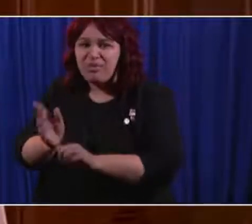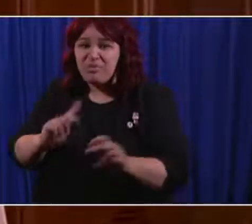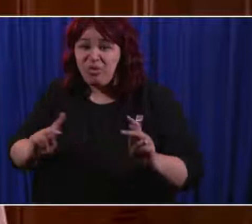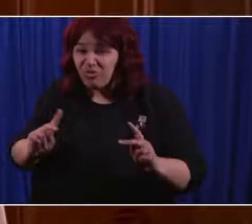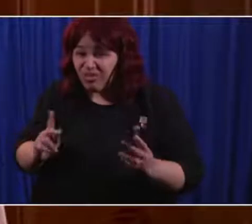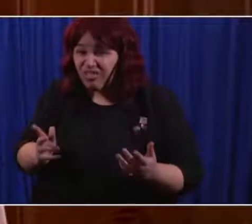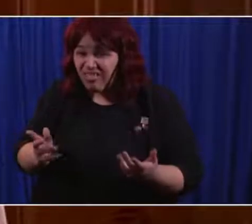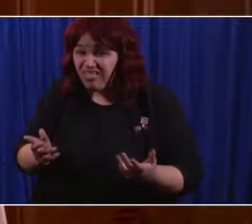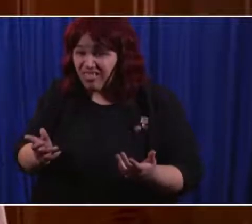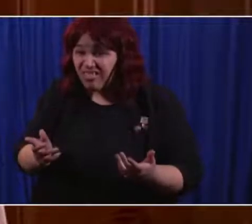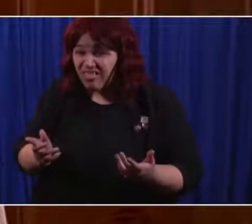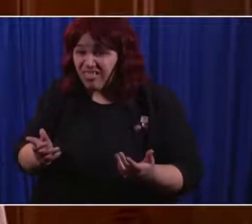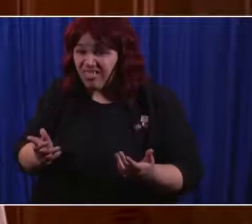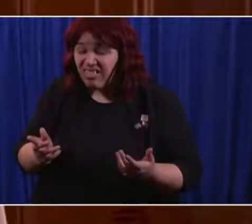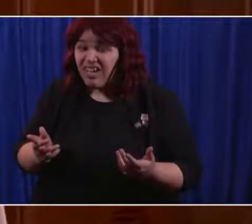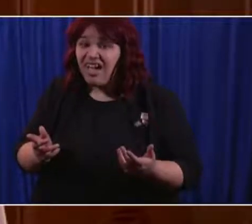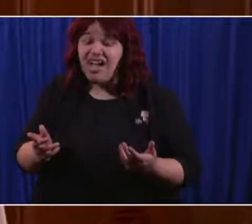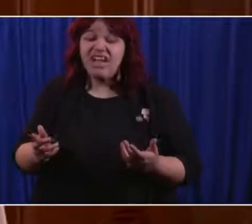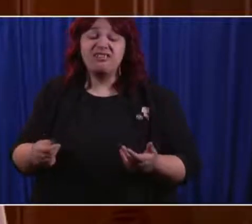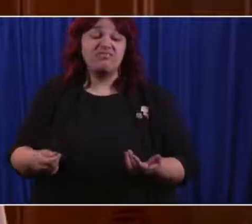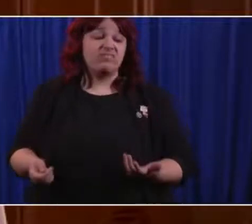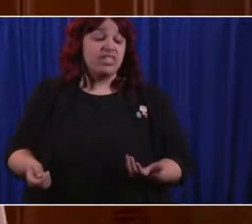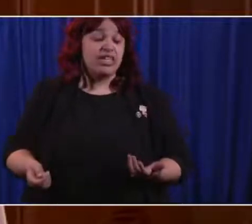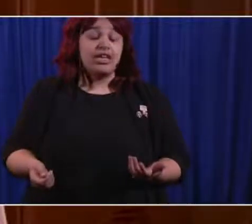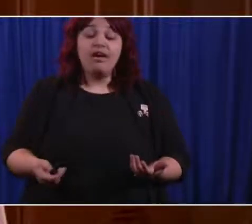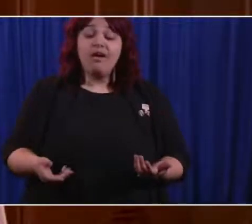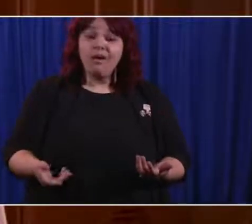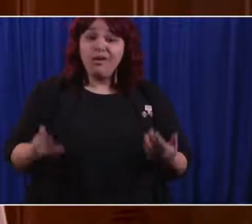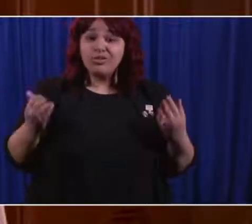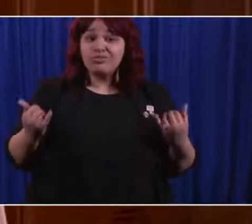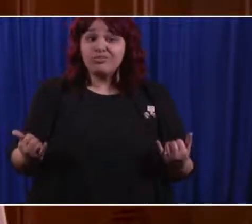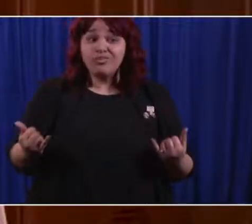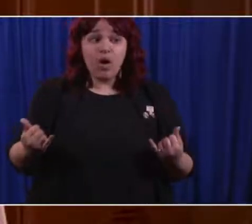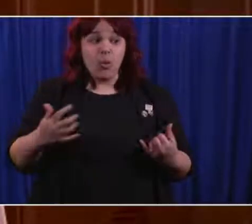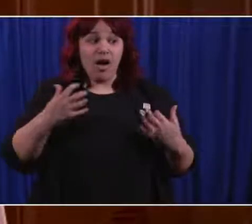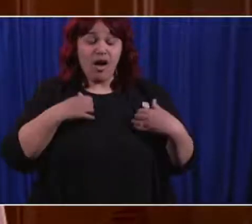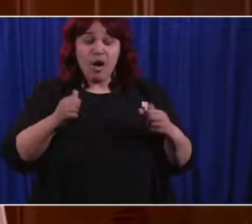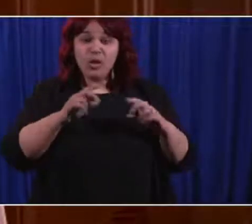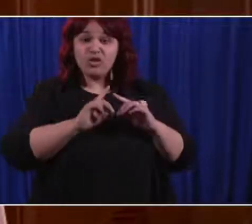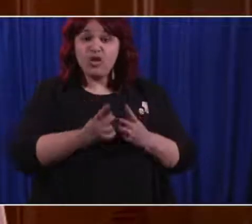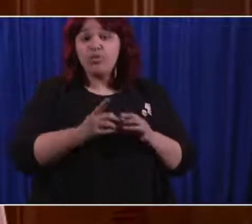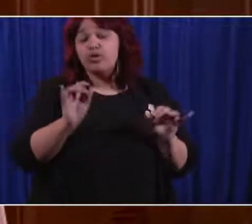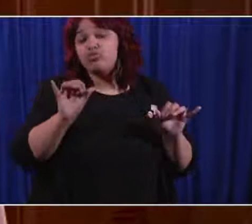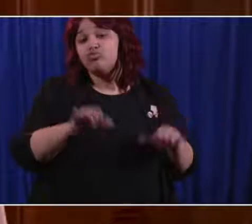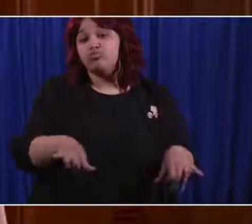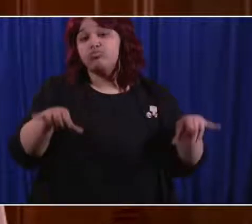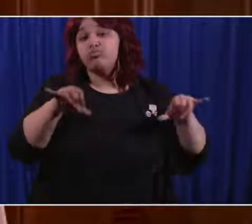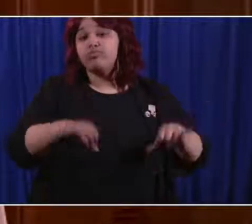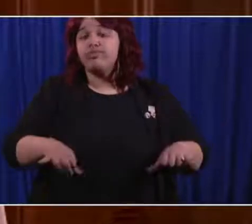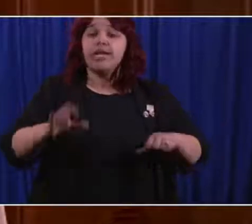handles even a more routine situation, such as E. coli.